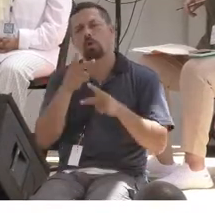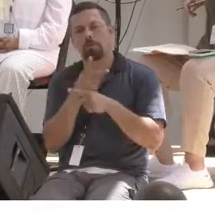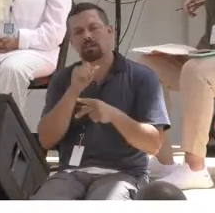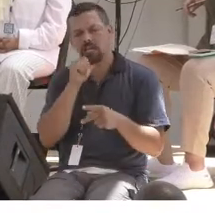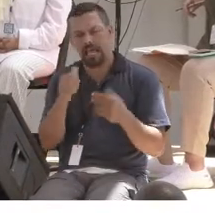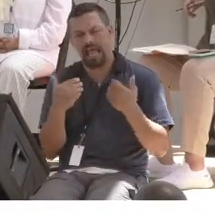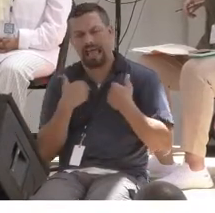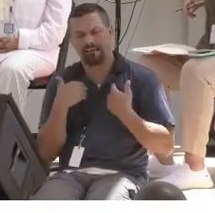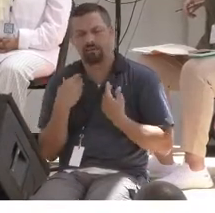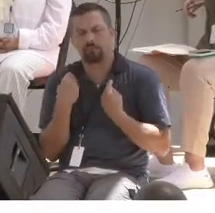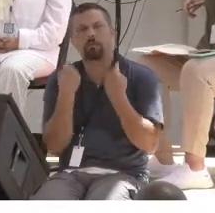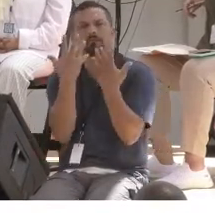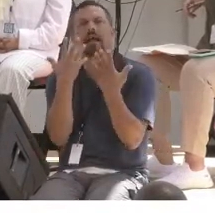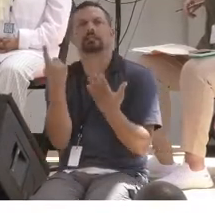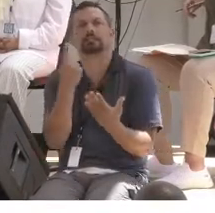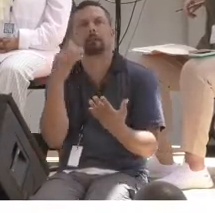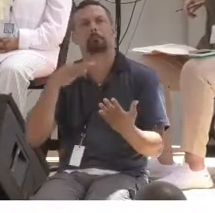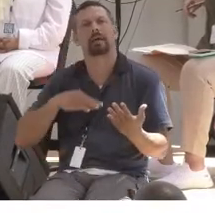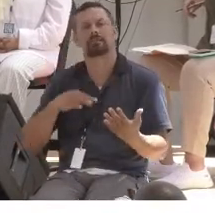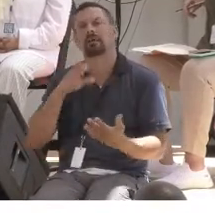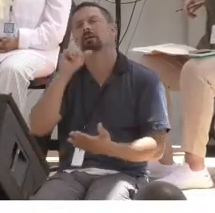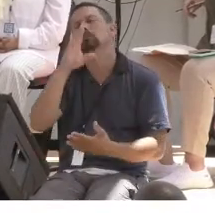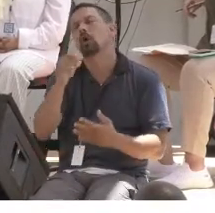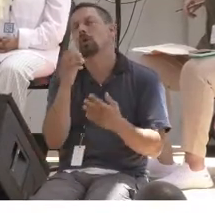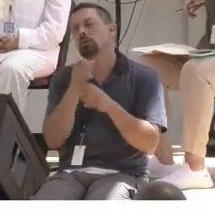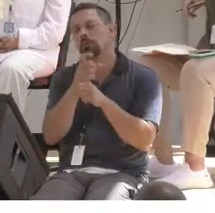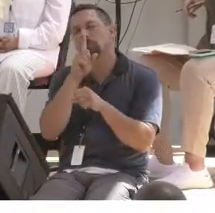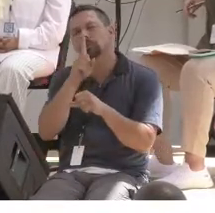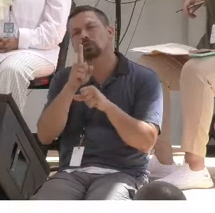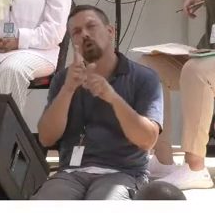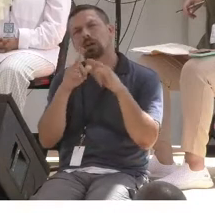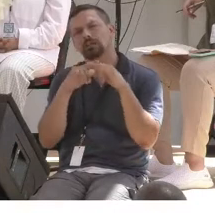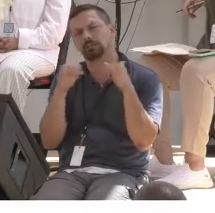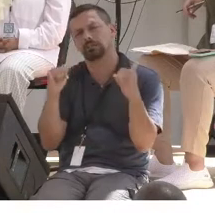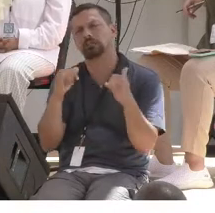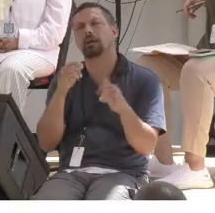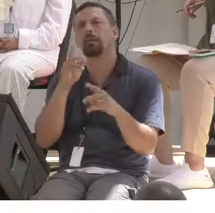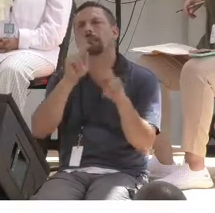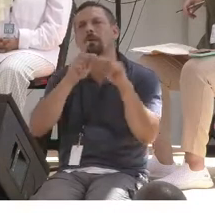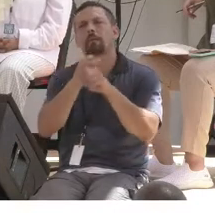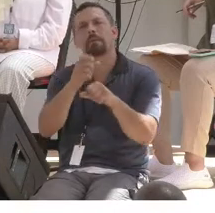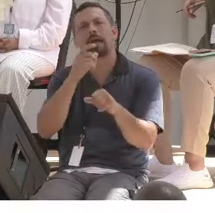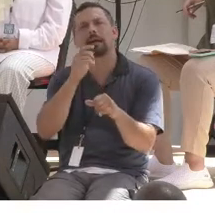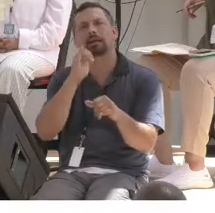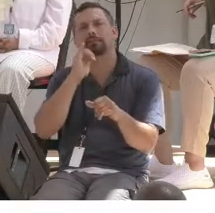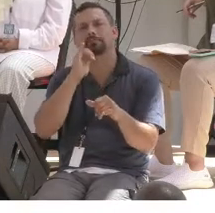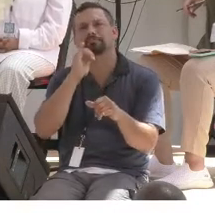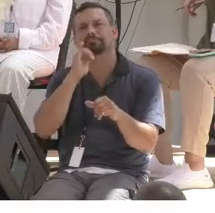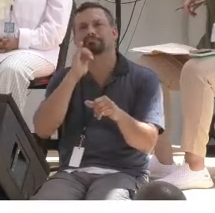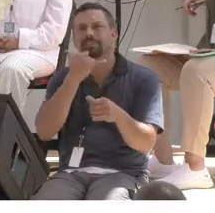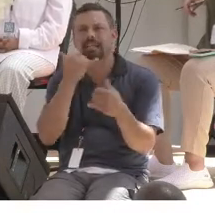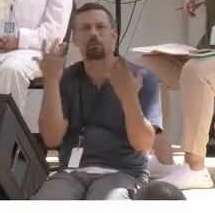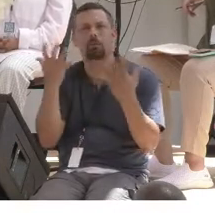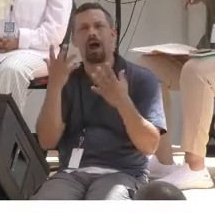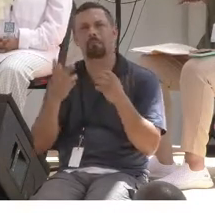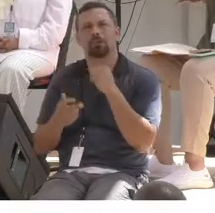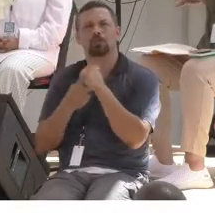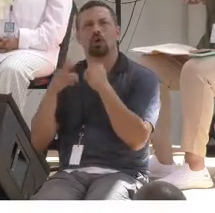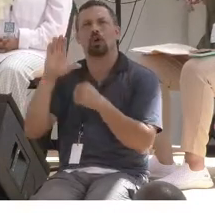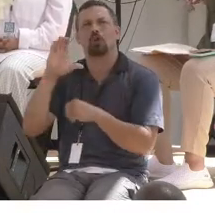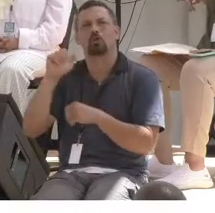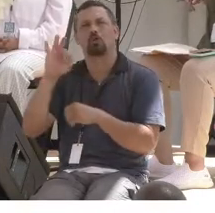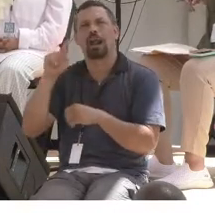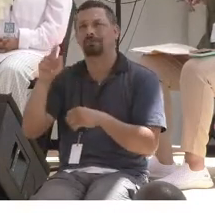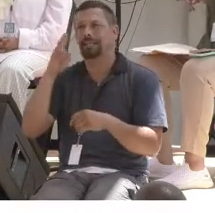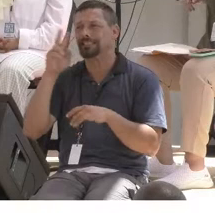on, I think, product development and ensuring. At the same time, some people make the mistake of trying to preserve their craft, but preserve it in a way where it looks the